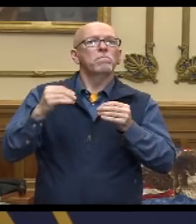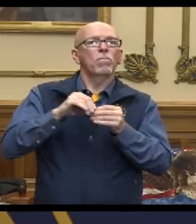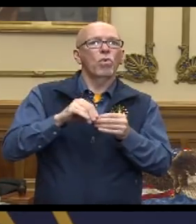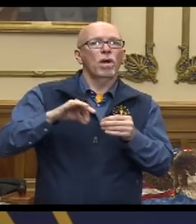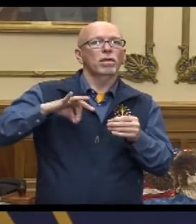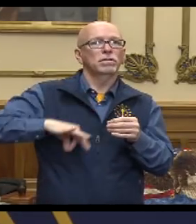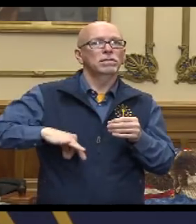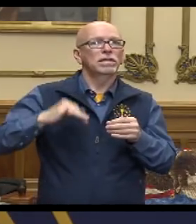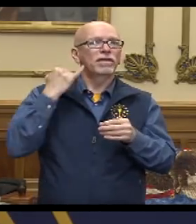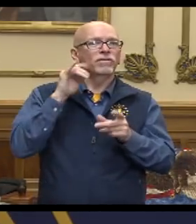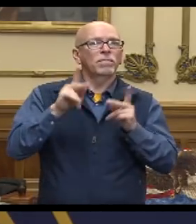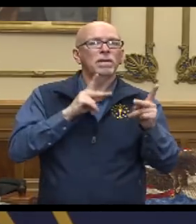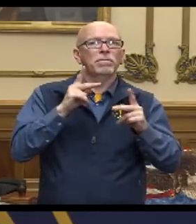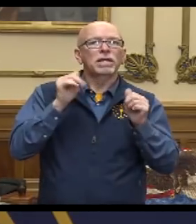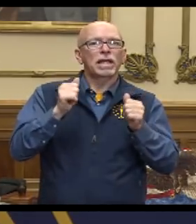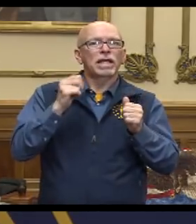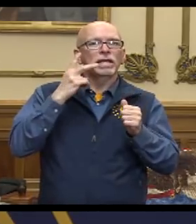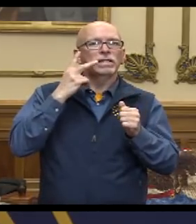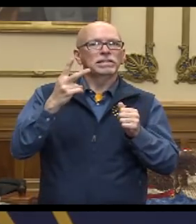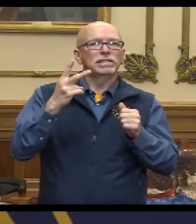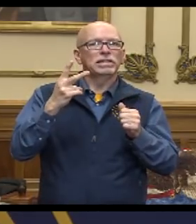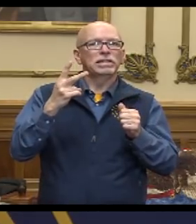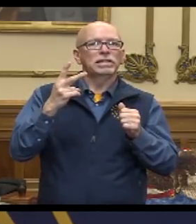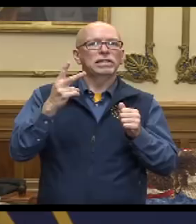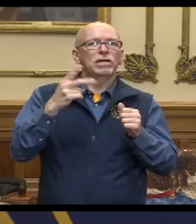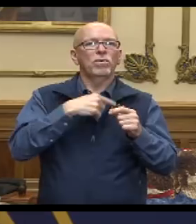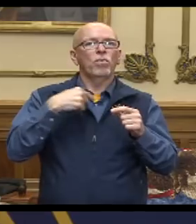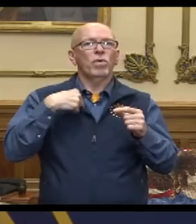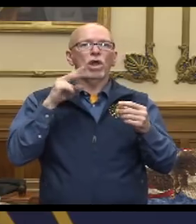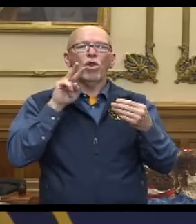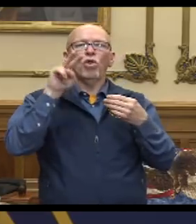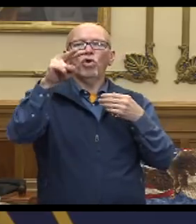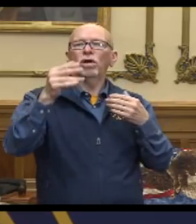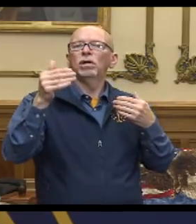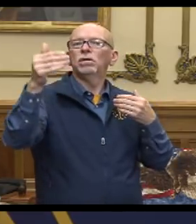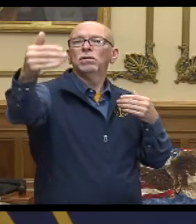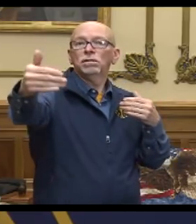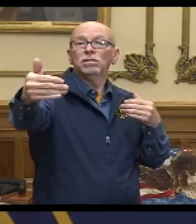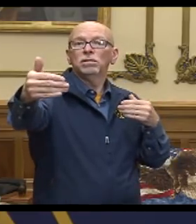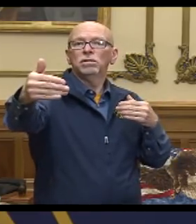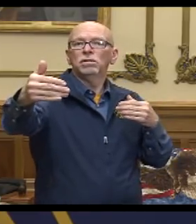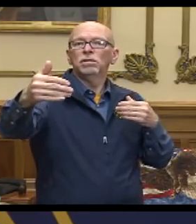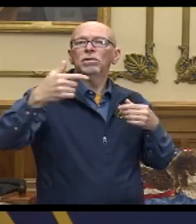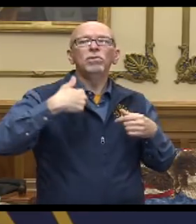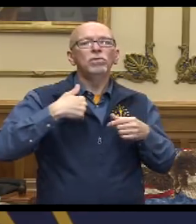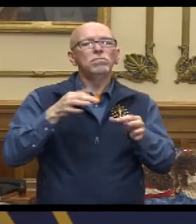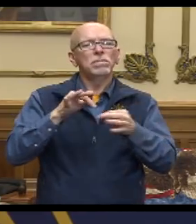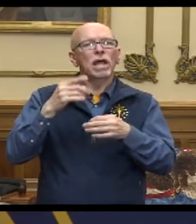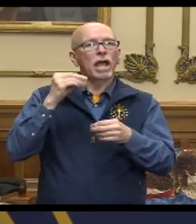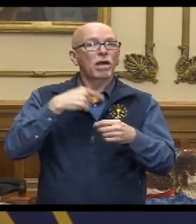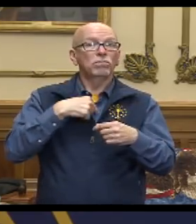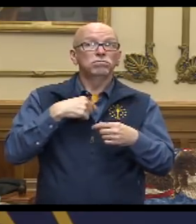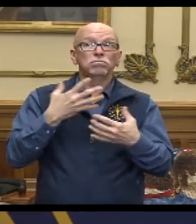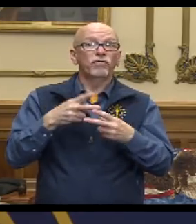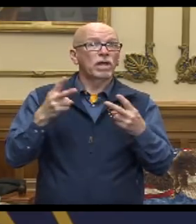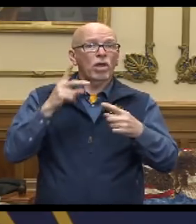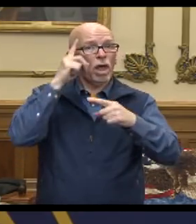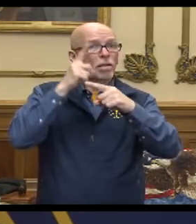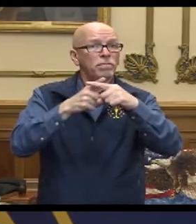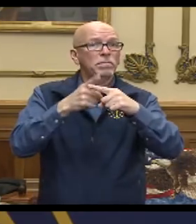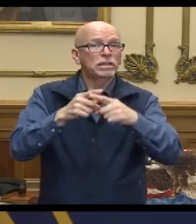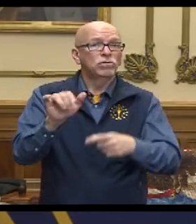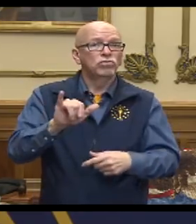for folks to see how far out in the horizon we're looking and to see how optimistic, quite frankly, we